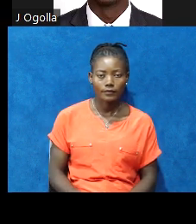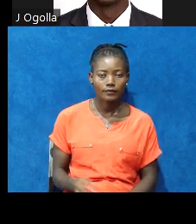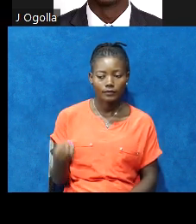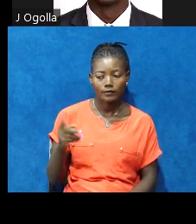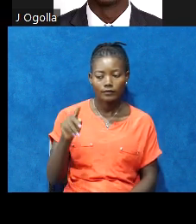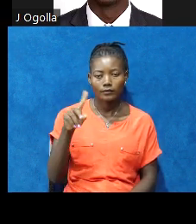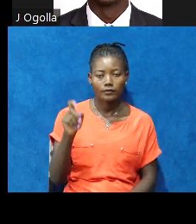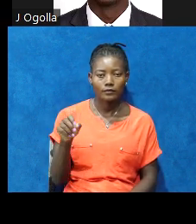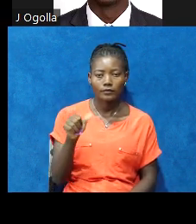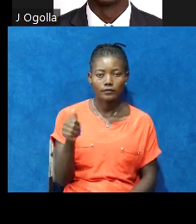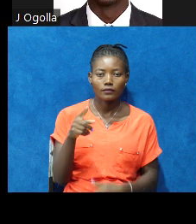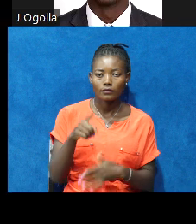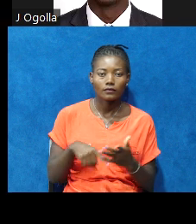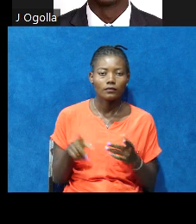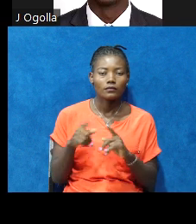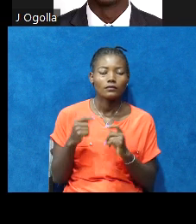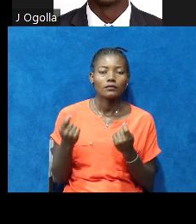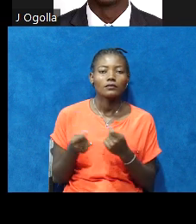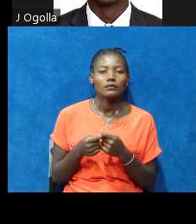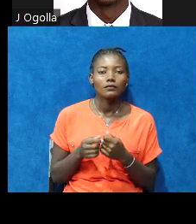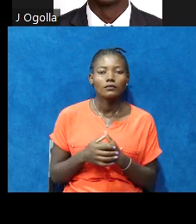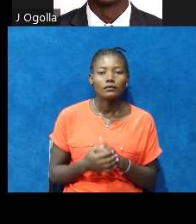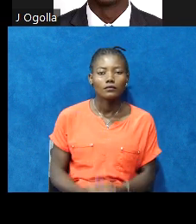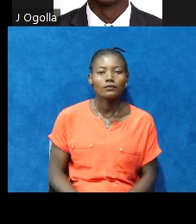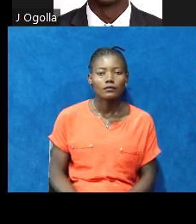Okay, there's a question here.